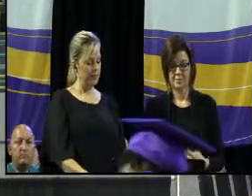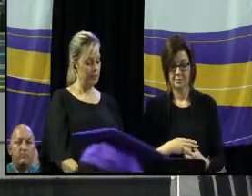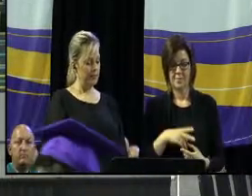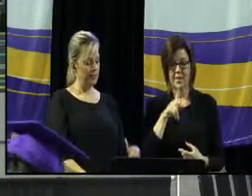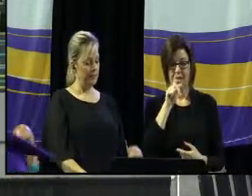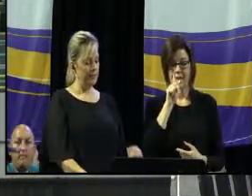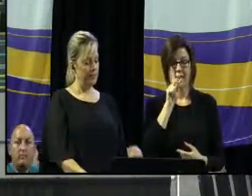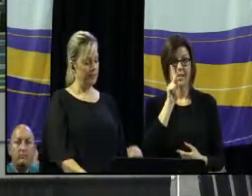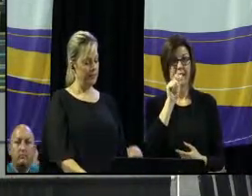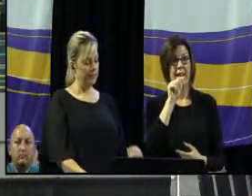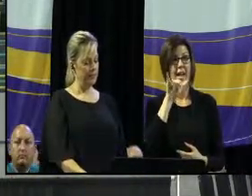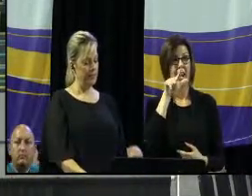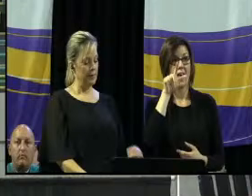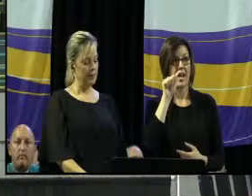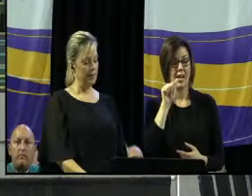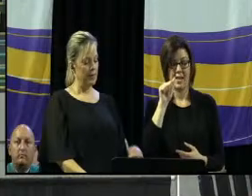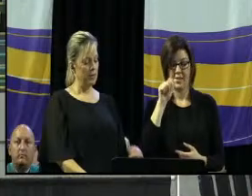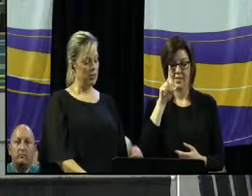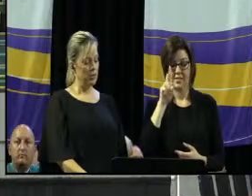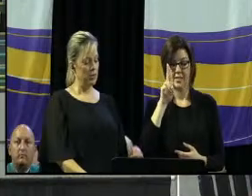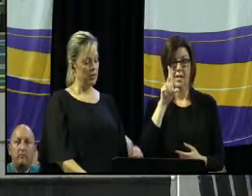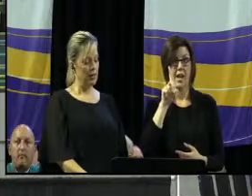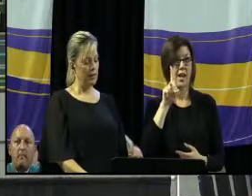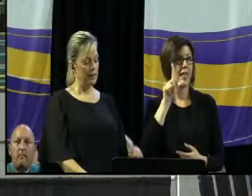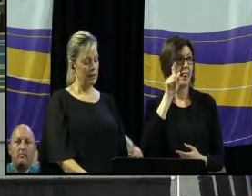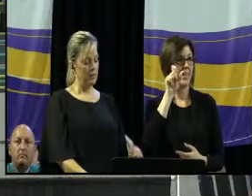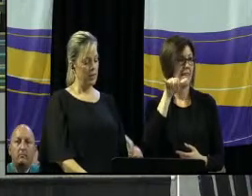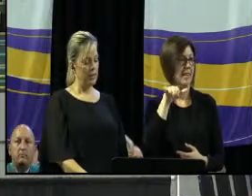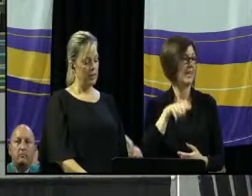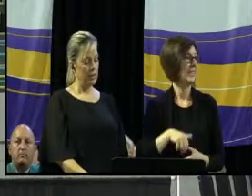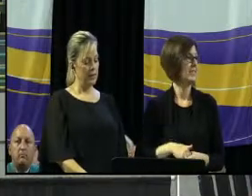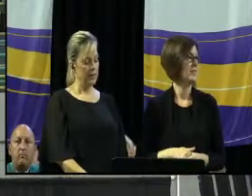Kayla Shanae Dudley.